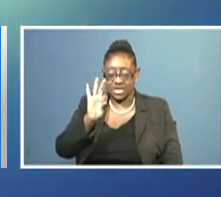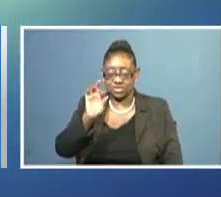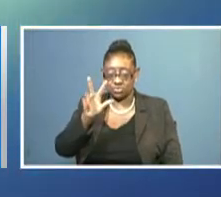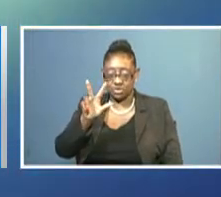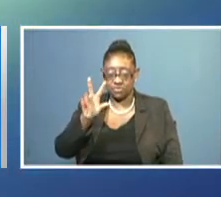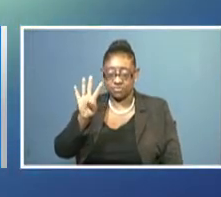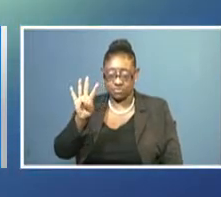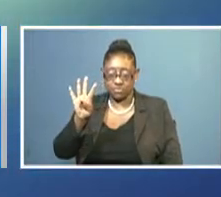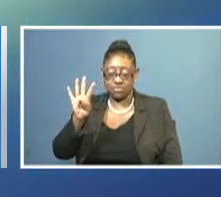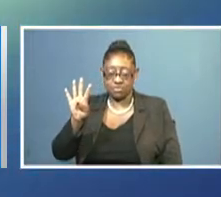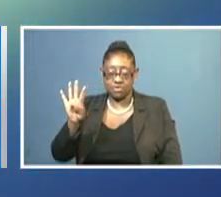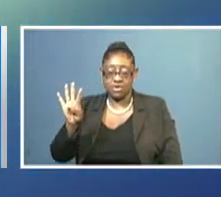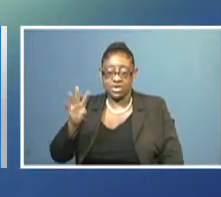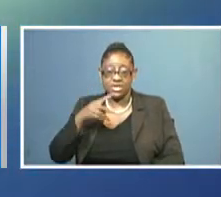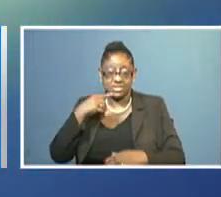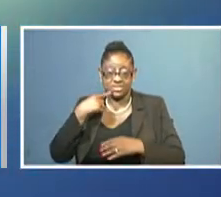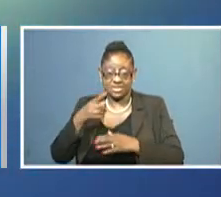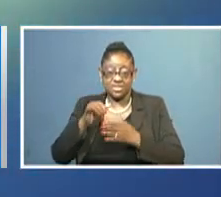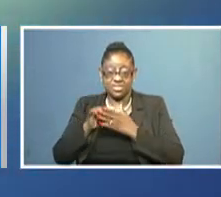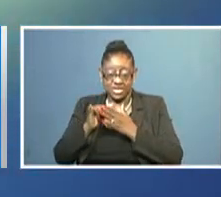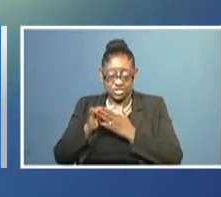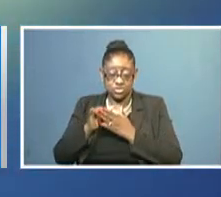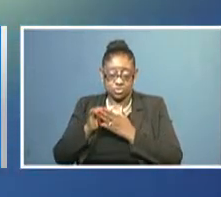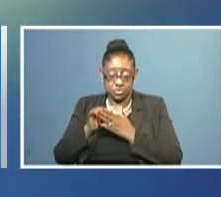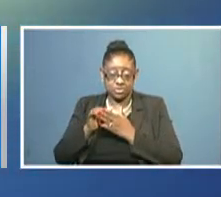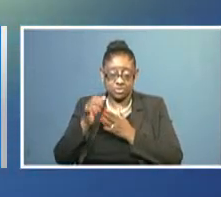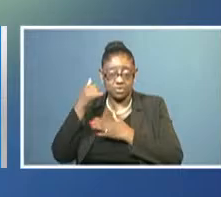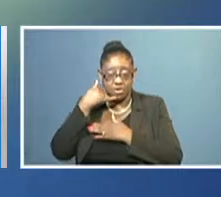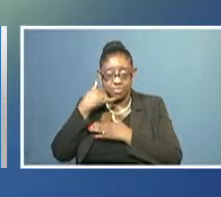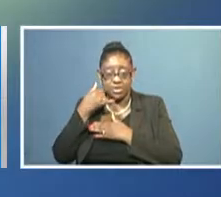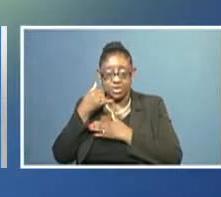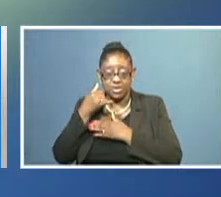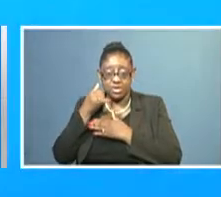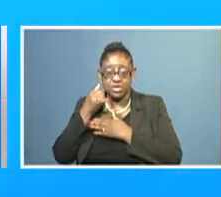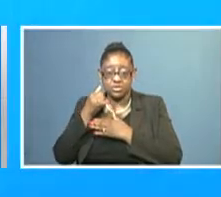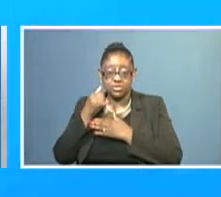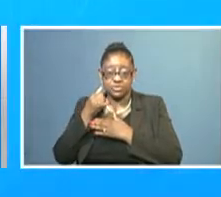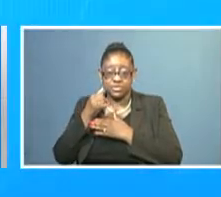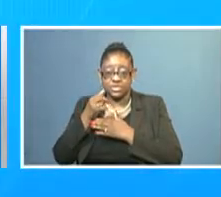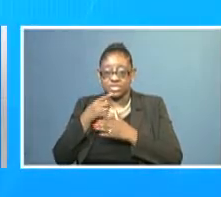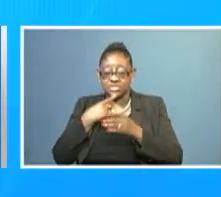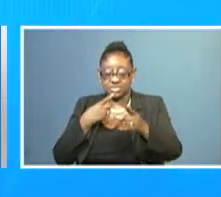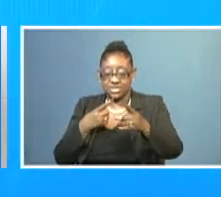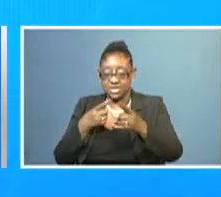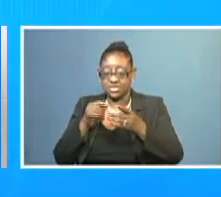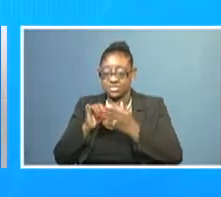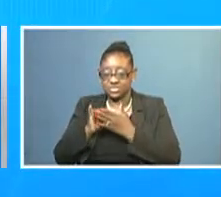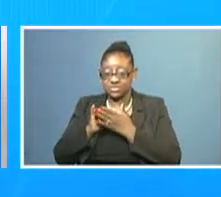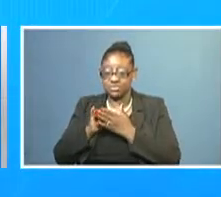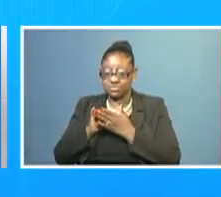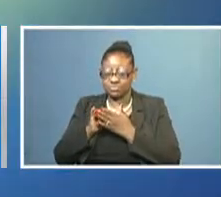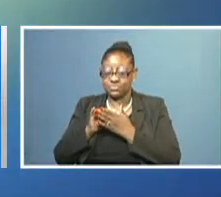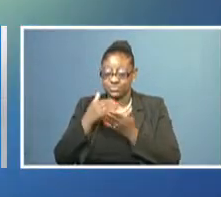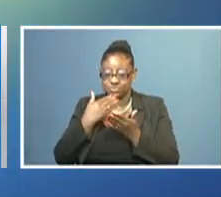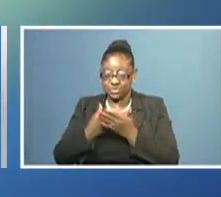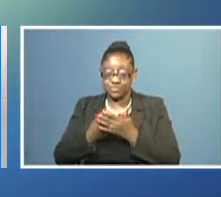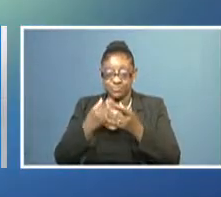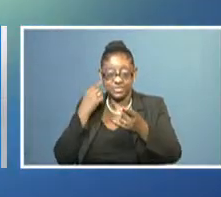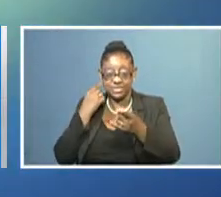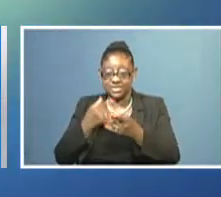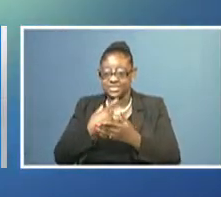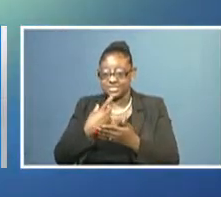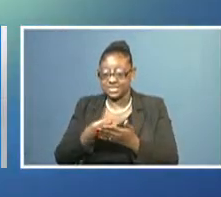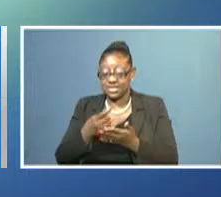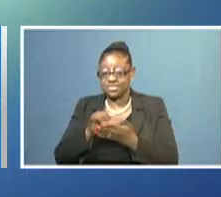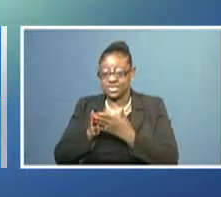535-9354, or they could email next, which will provide all the information for them to contact us. So far, so good. It's been very well. It's been a